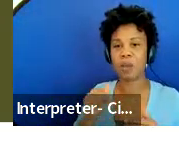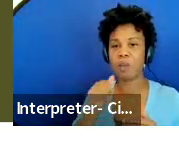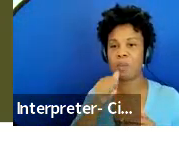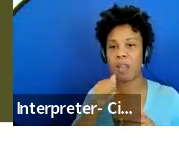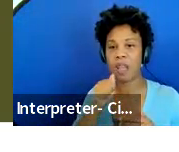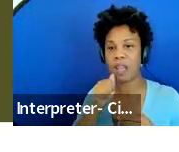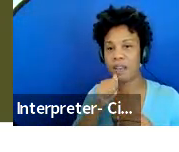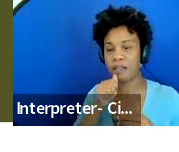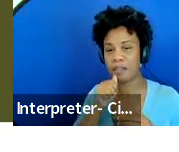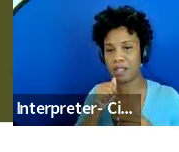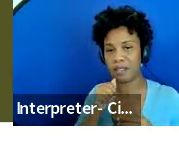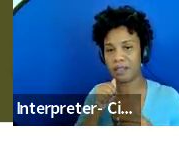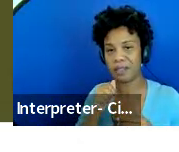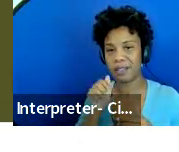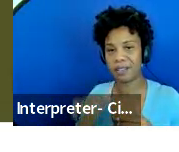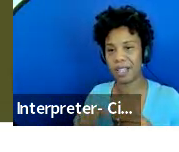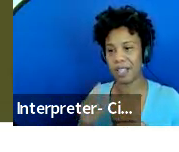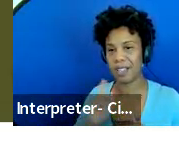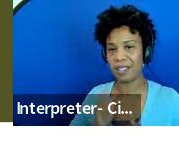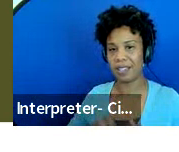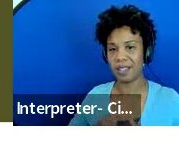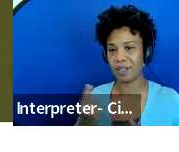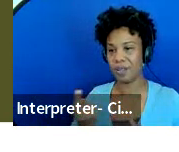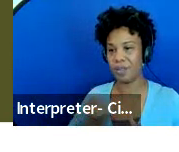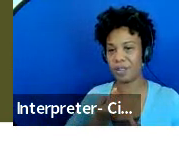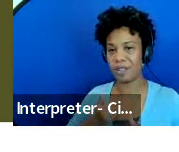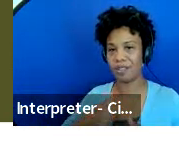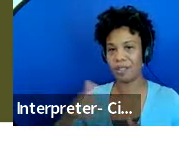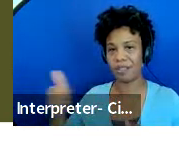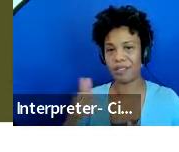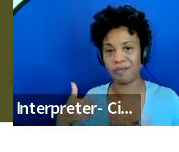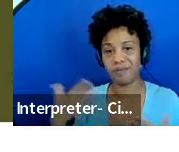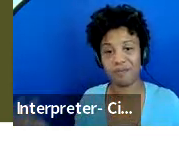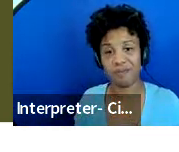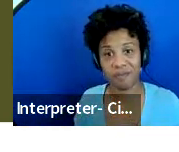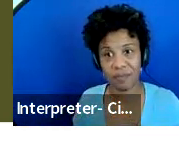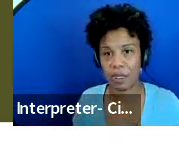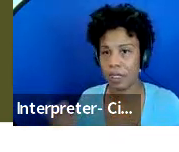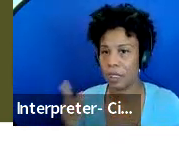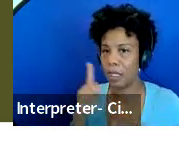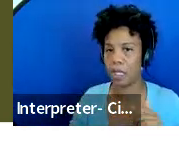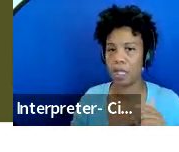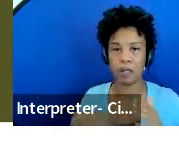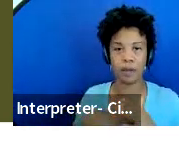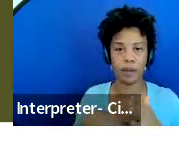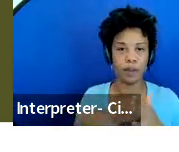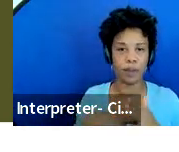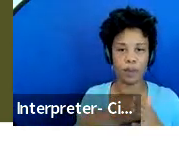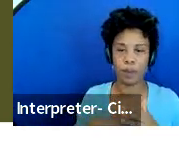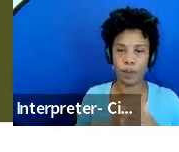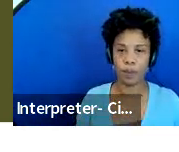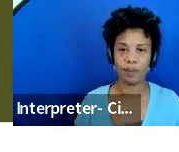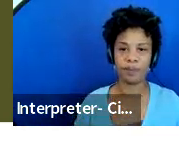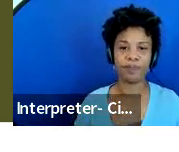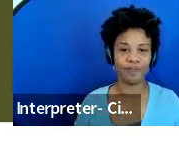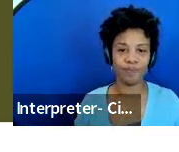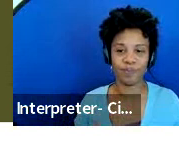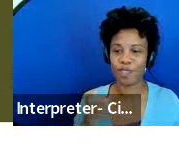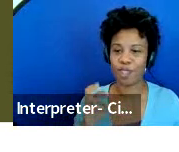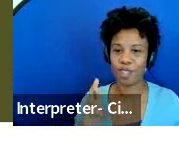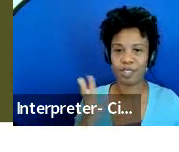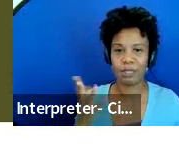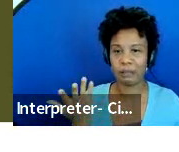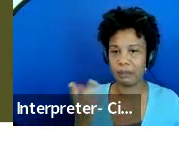research, many persons are reliant on a disability grant to survive. Also from my own research, the value of the grant